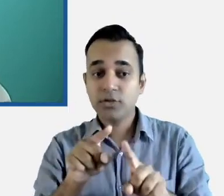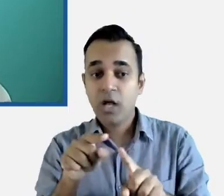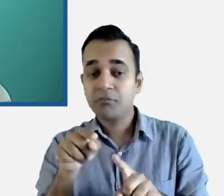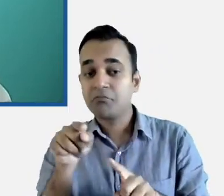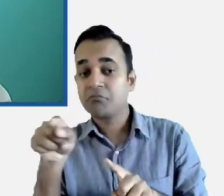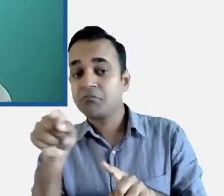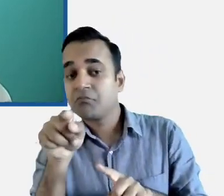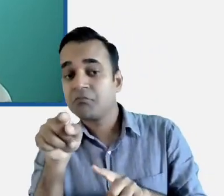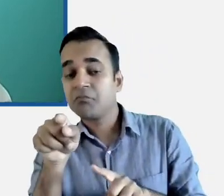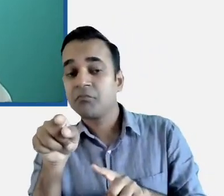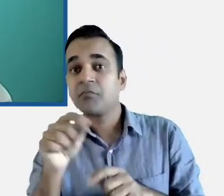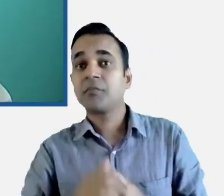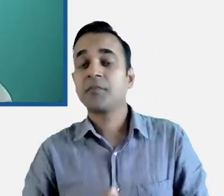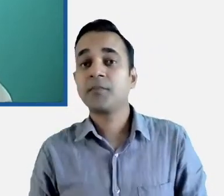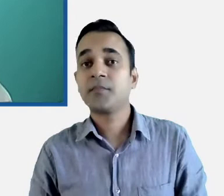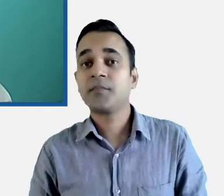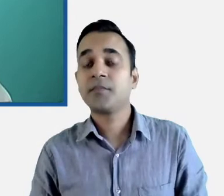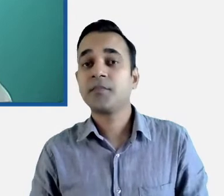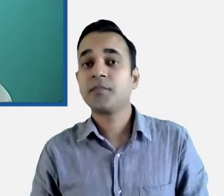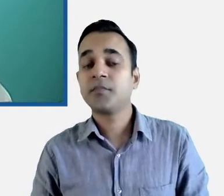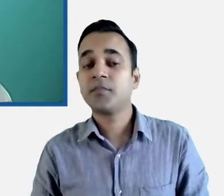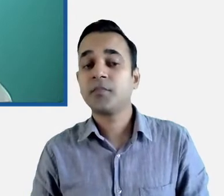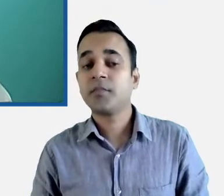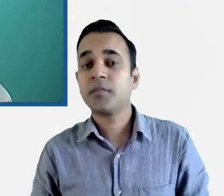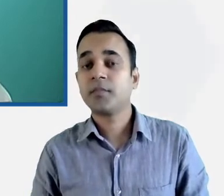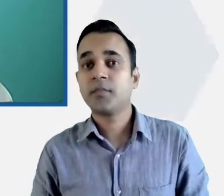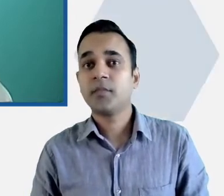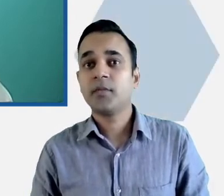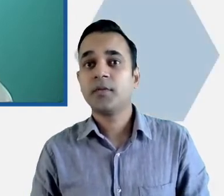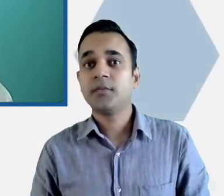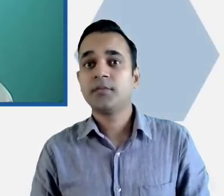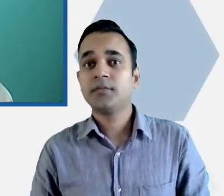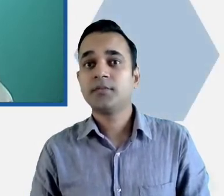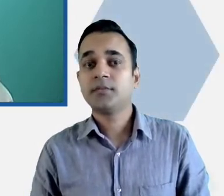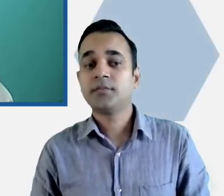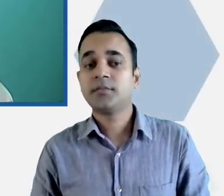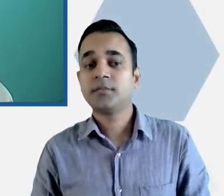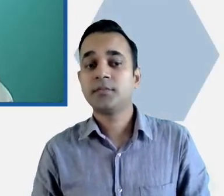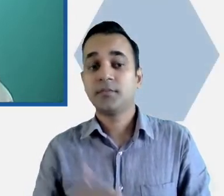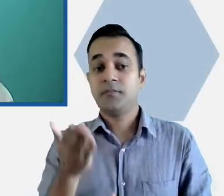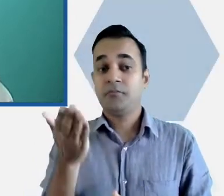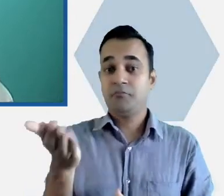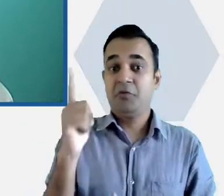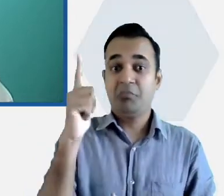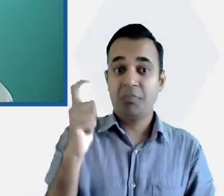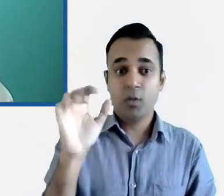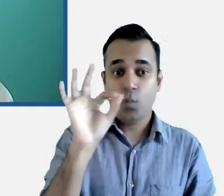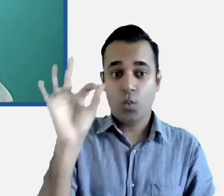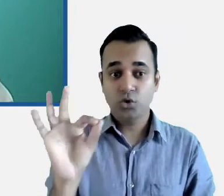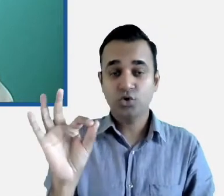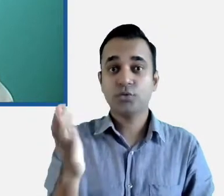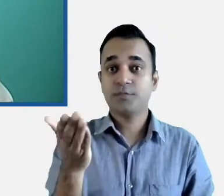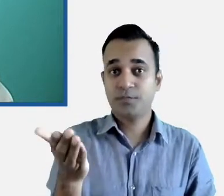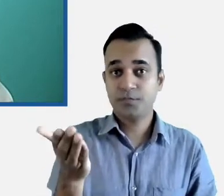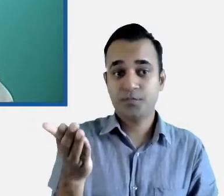will an introduction from Dr. Tufton when he arrives, and we will begin this question and answer round 1 with